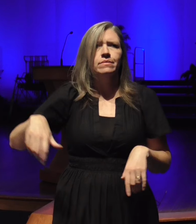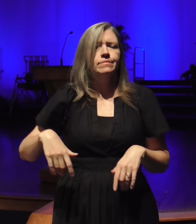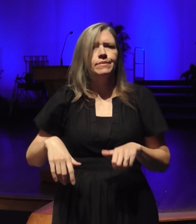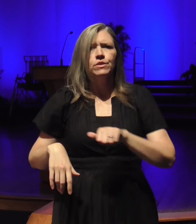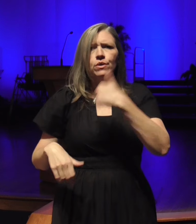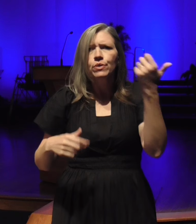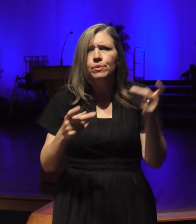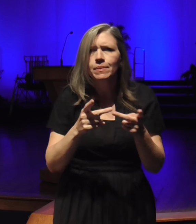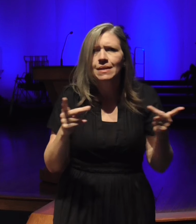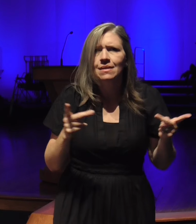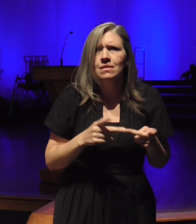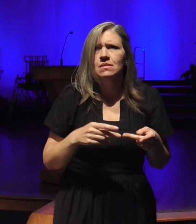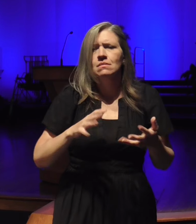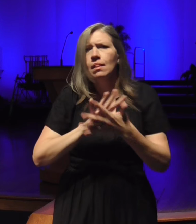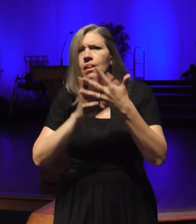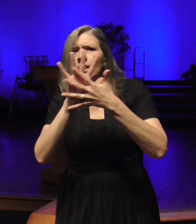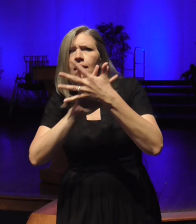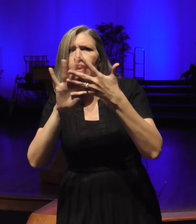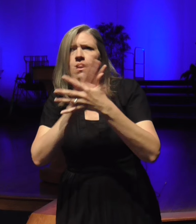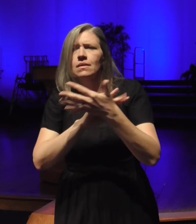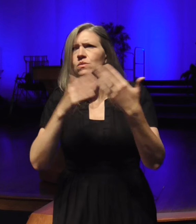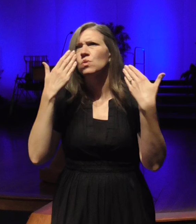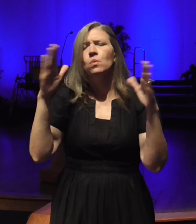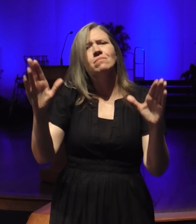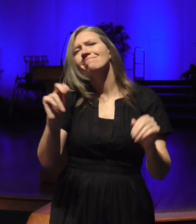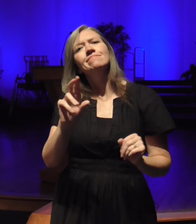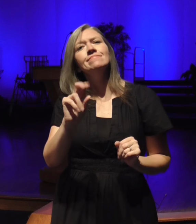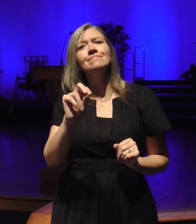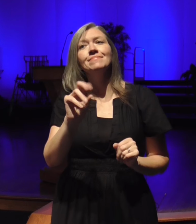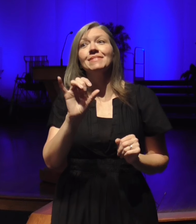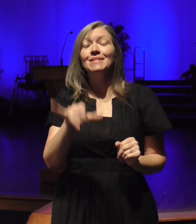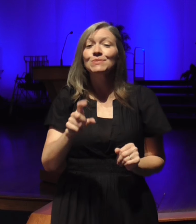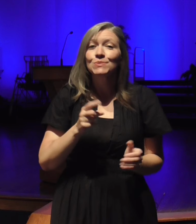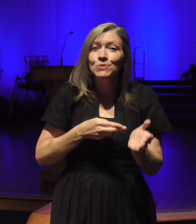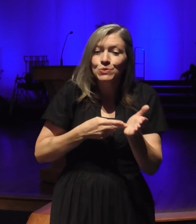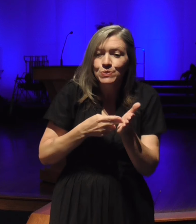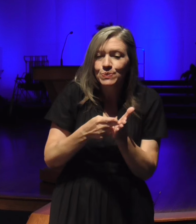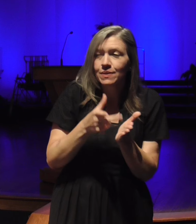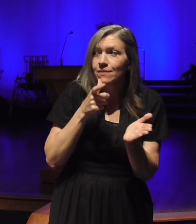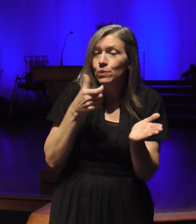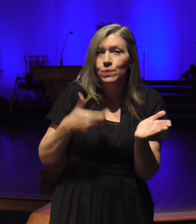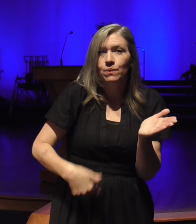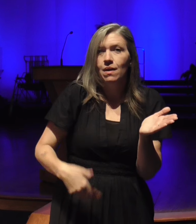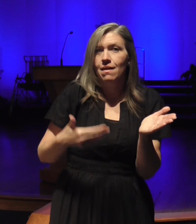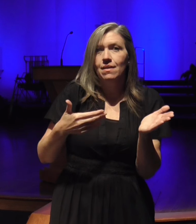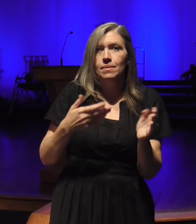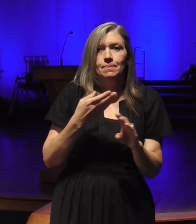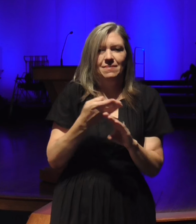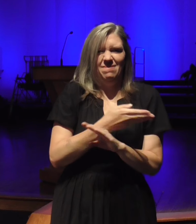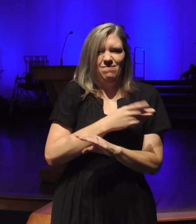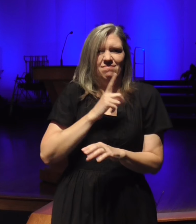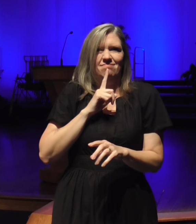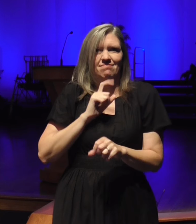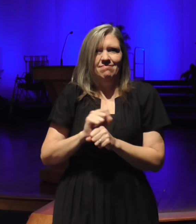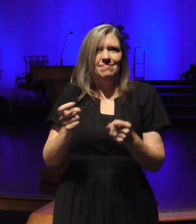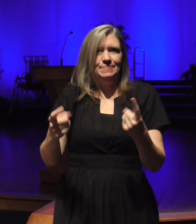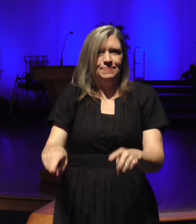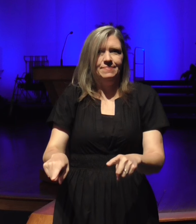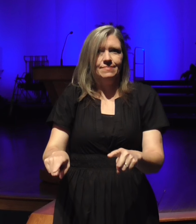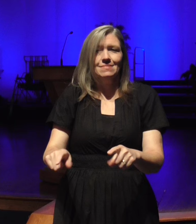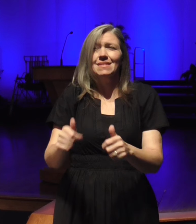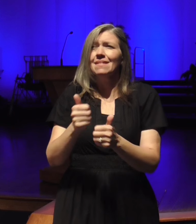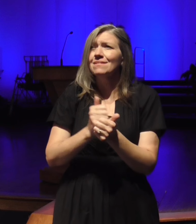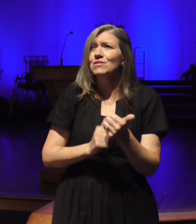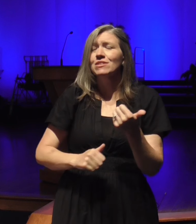good that's all around us, it's not alien. It's not foreign. It's not unknown. It's